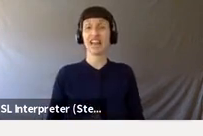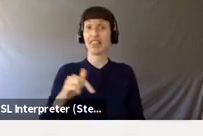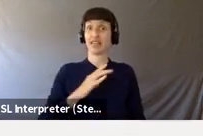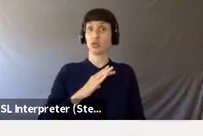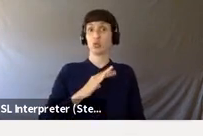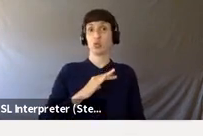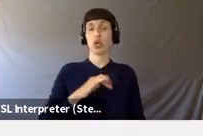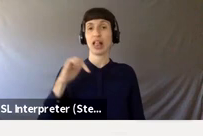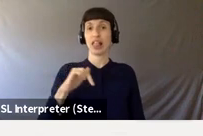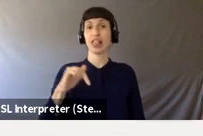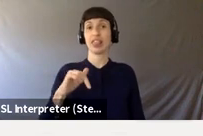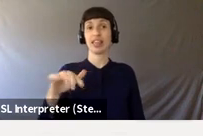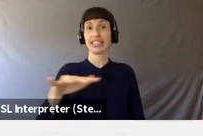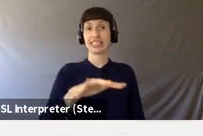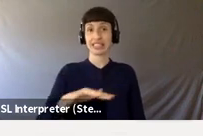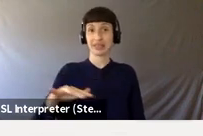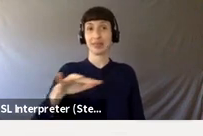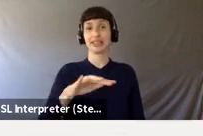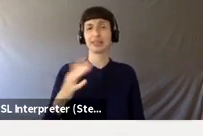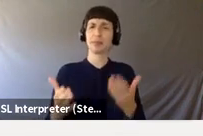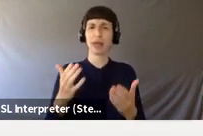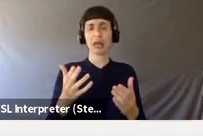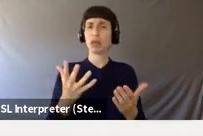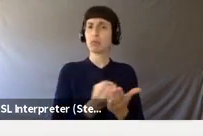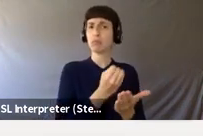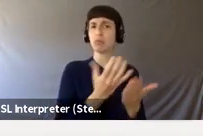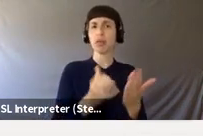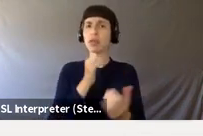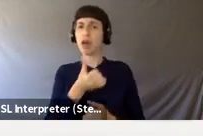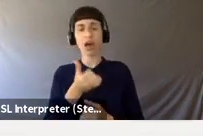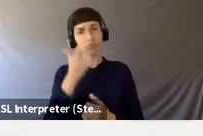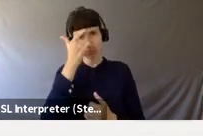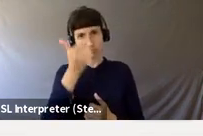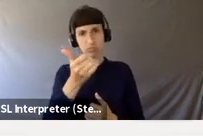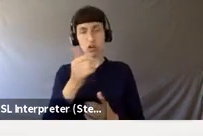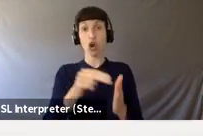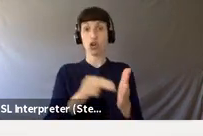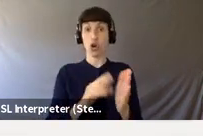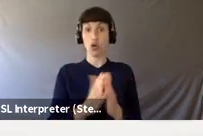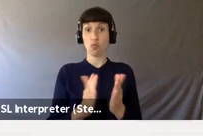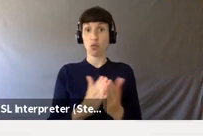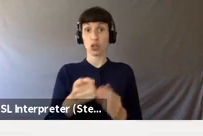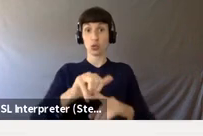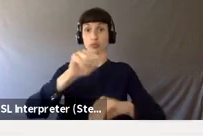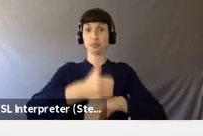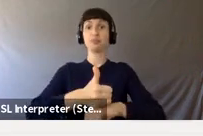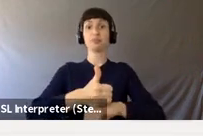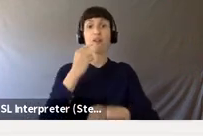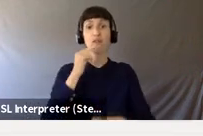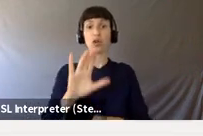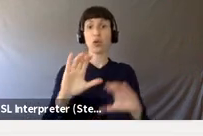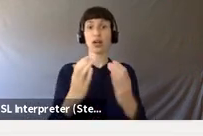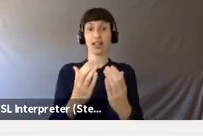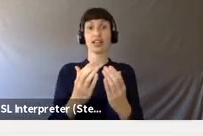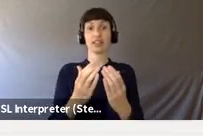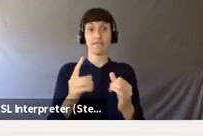is a space, and some of you might use this feature. Some of you might not use this feature. It's a notebook that you create for your class. On this first